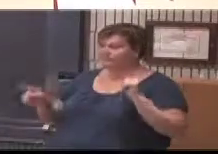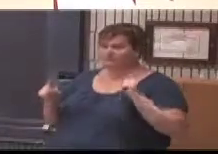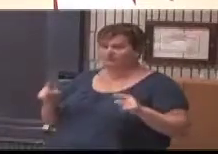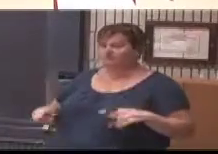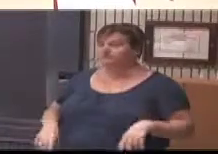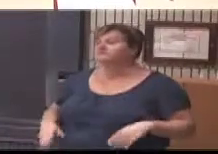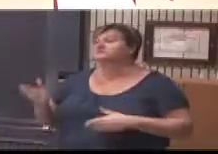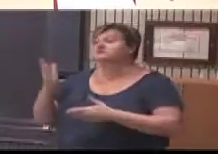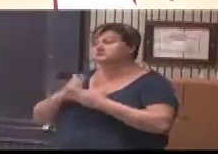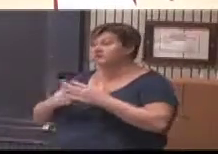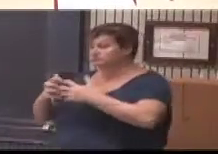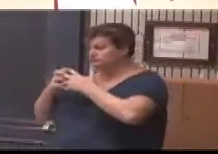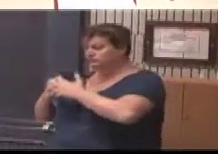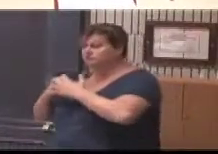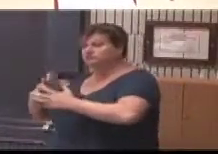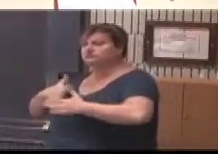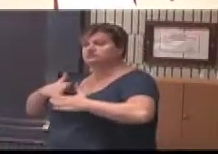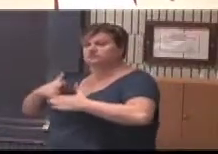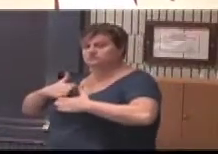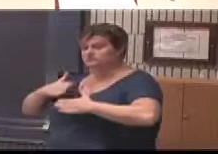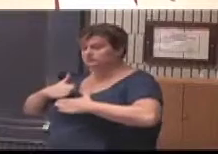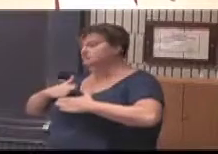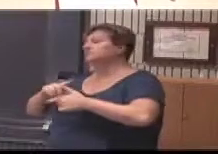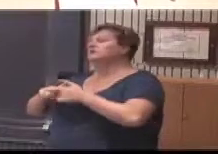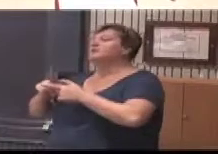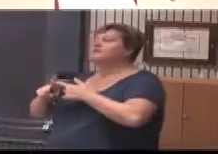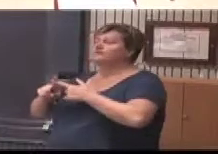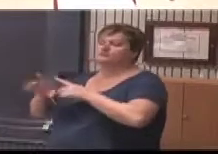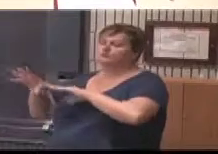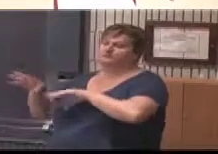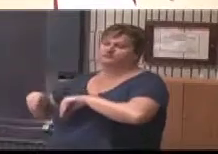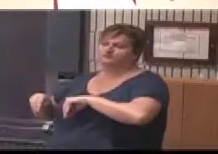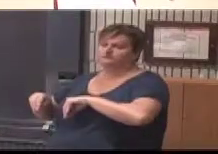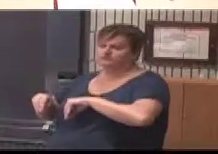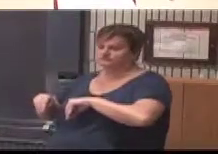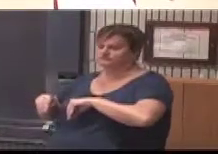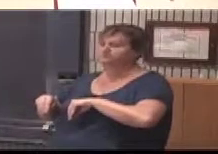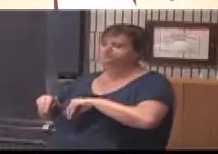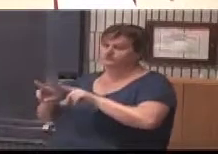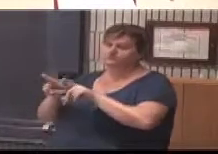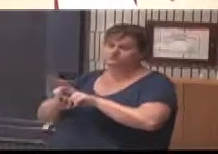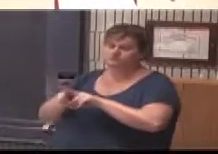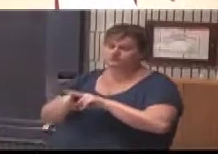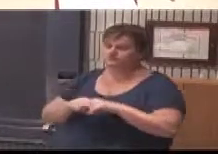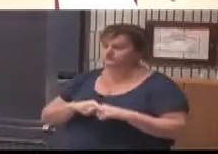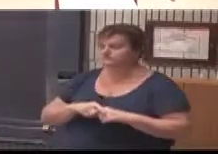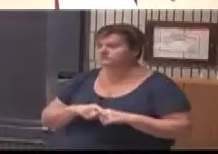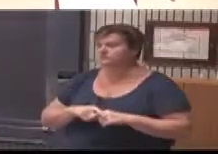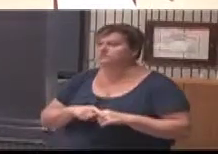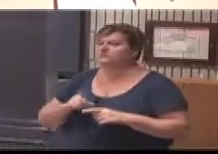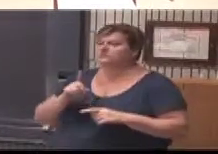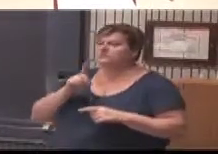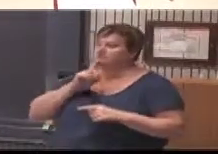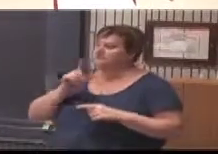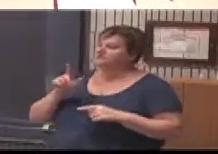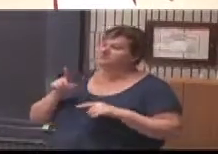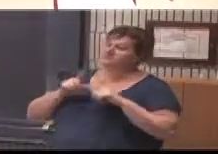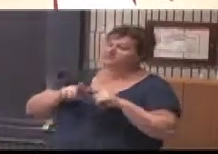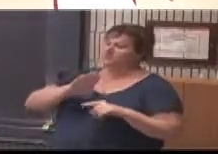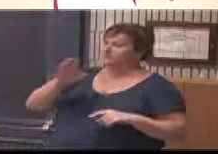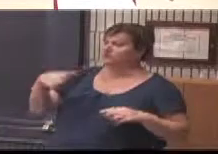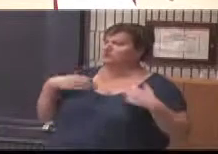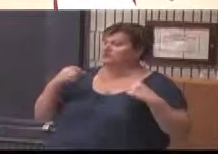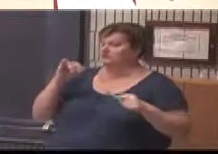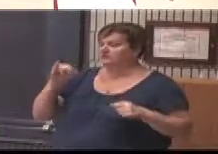on the respirator, try it for an amount of time, and then elect to turn it off. So that's also, but a lot of times it comes down to what your health insurance will